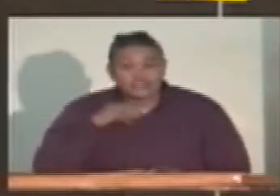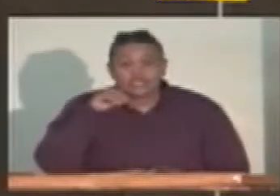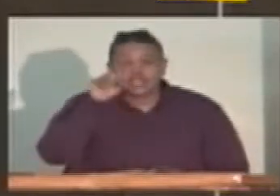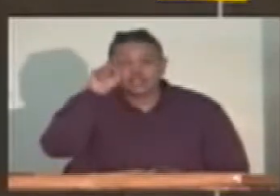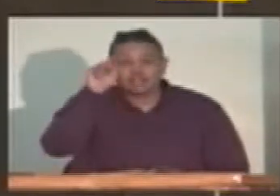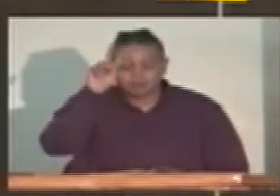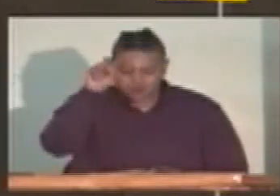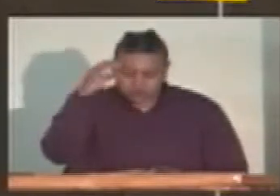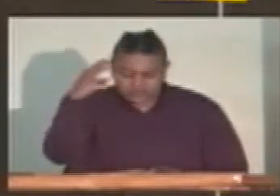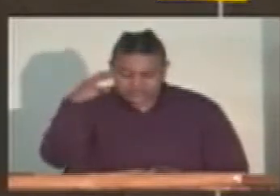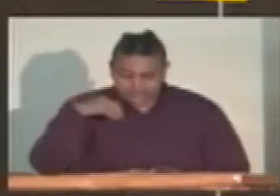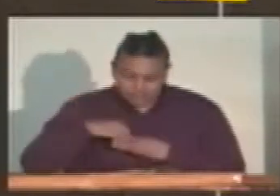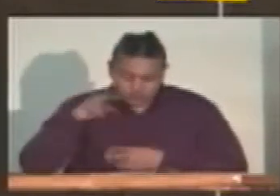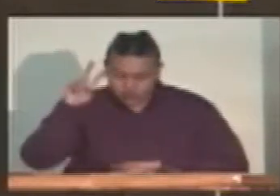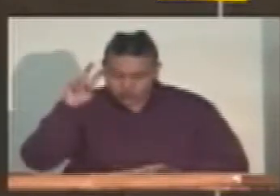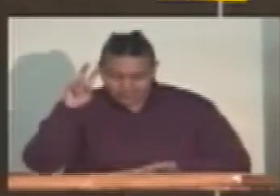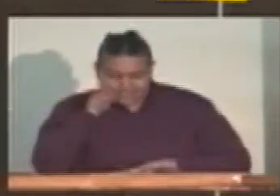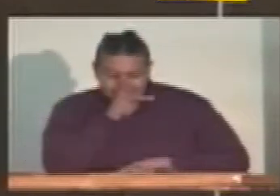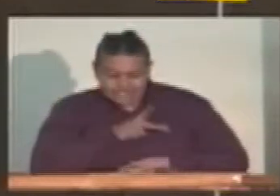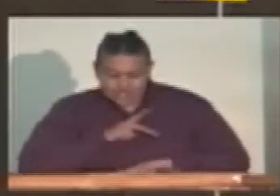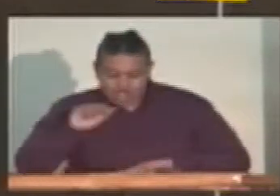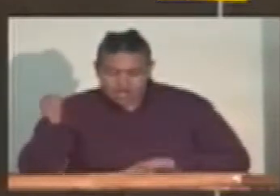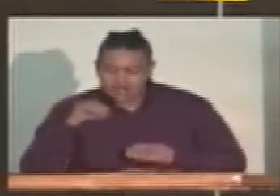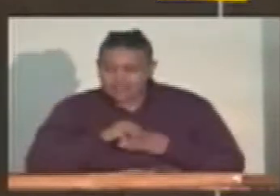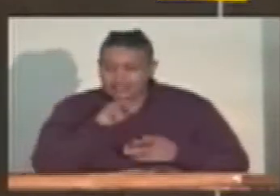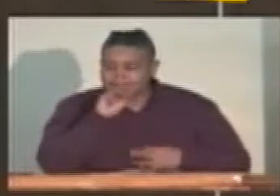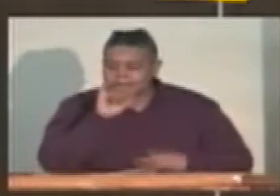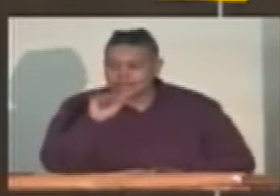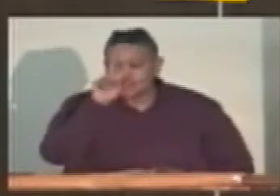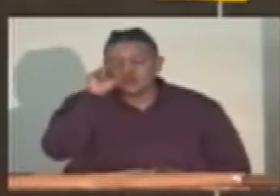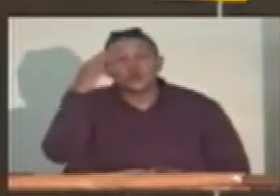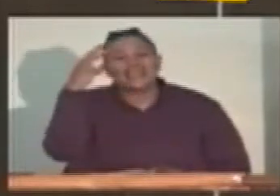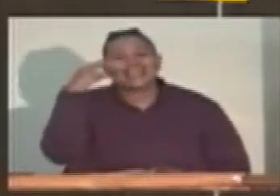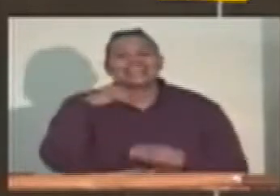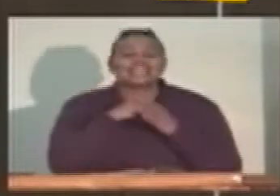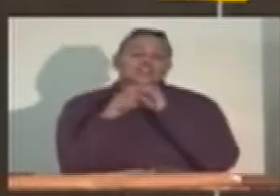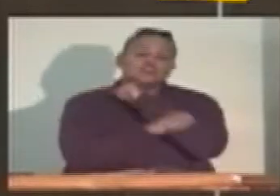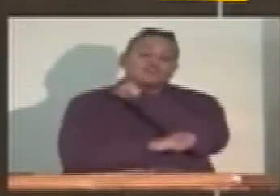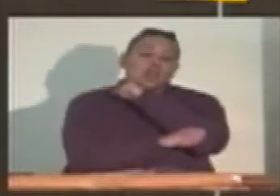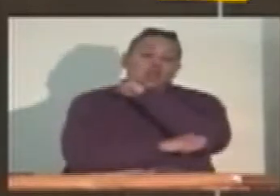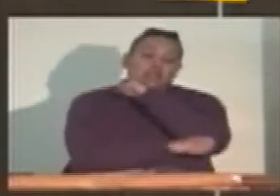2016 in Kingston, and another in May 2018 in Trelawney.